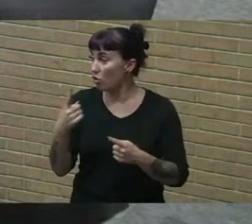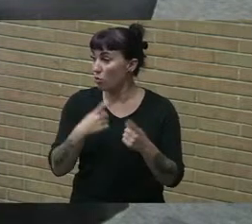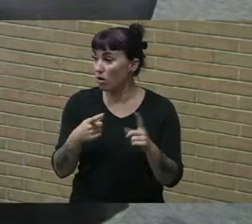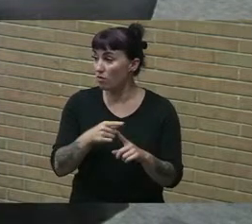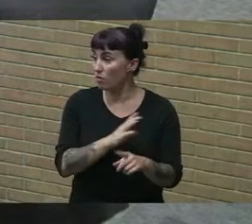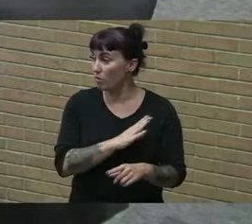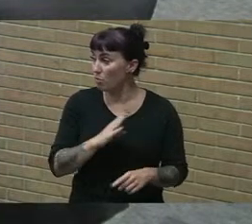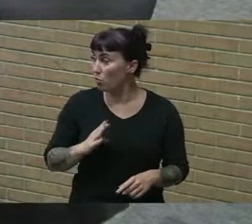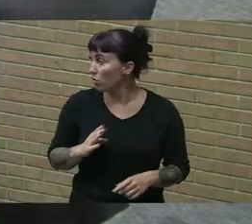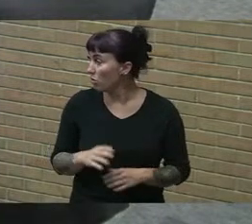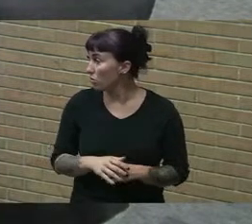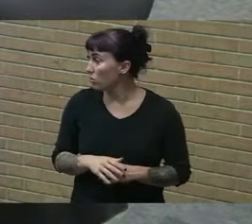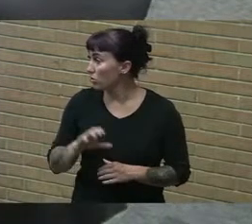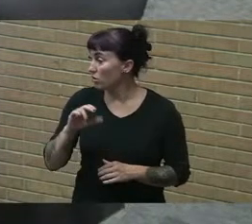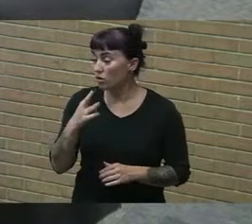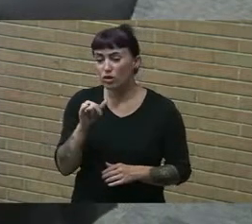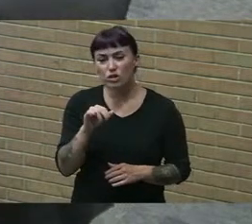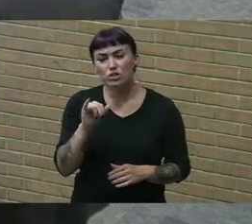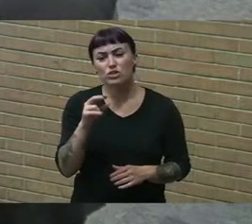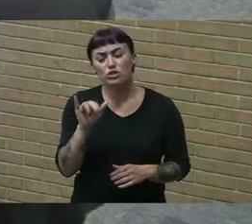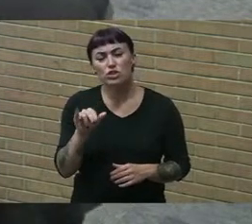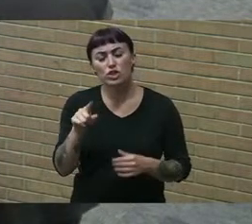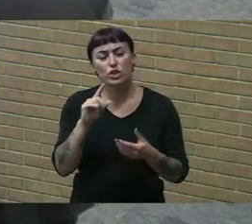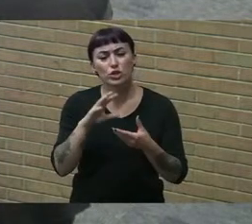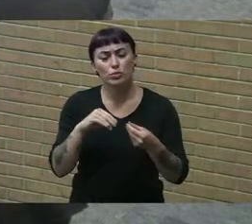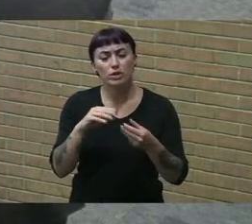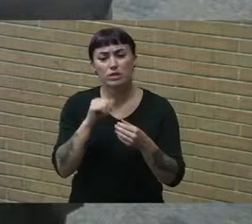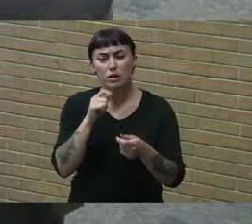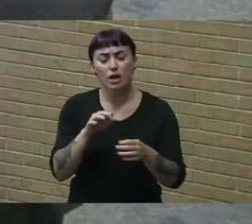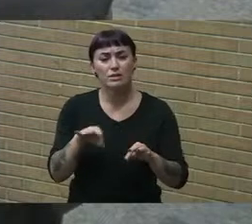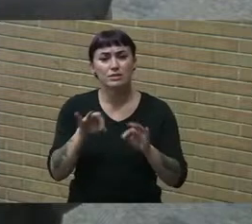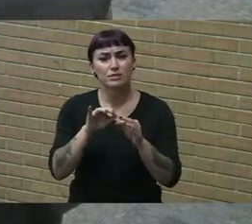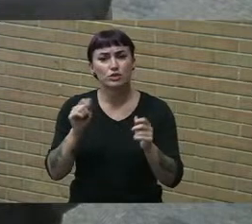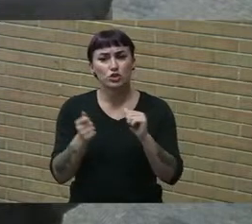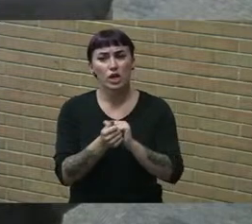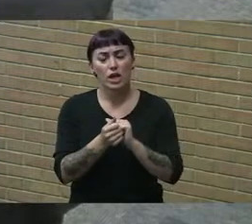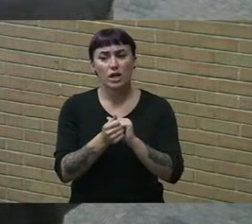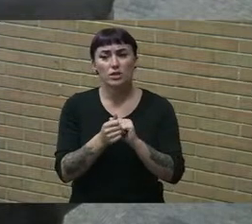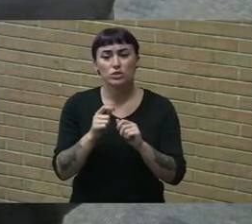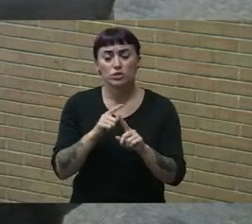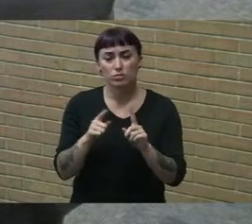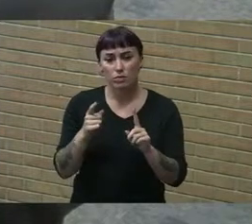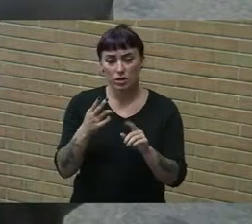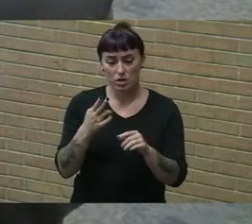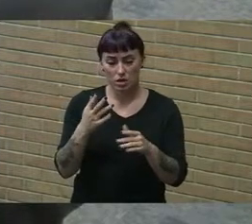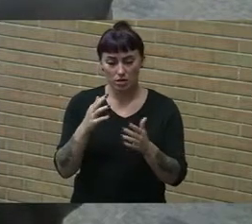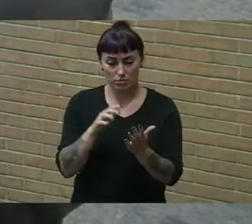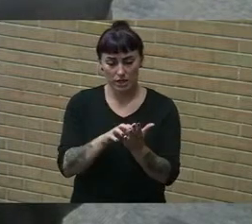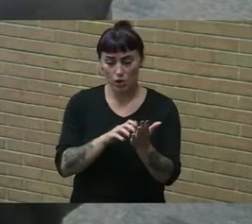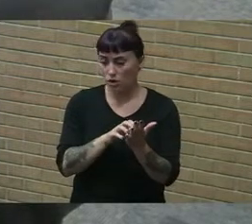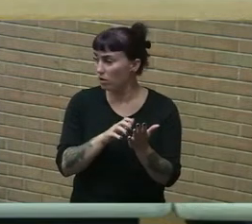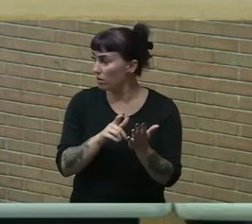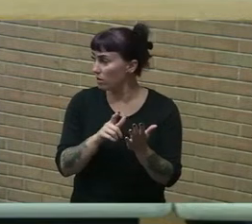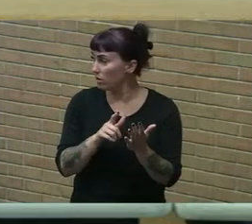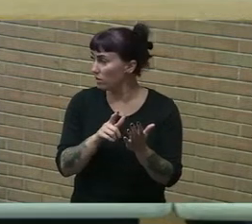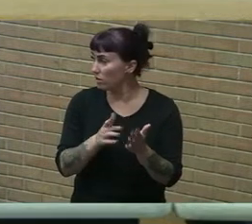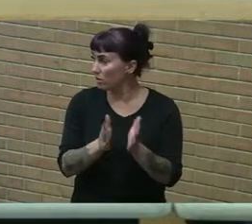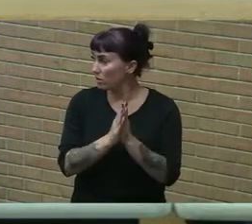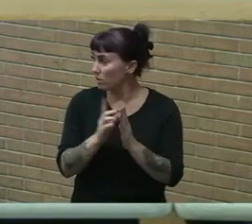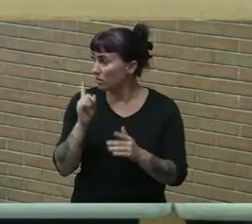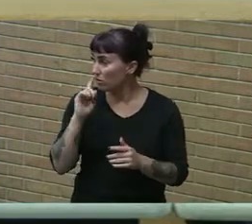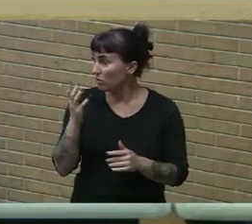members? Jerry, you mentioned there's not a significant change here. I just used my calculator. Yeah. You're essentially asking